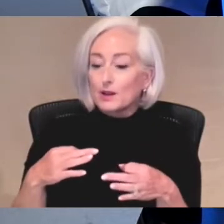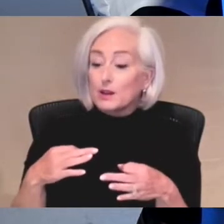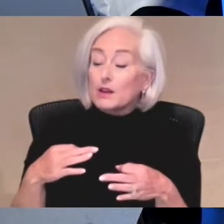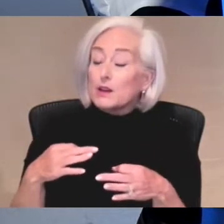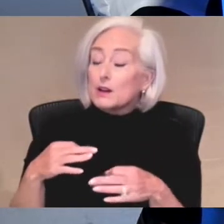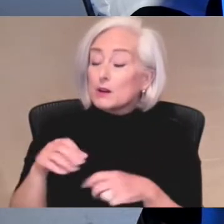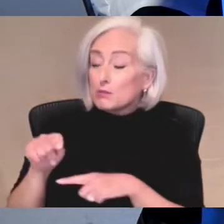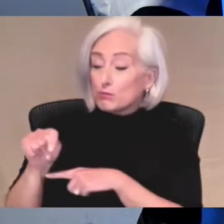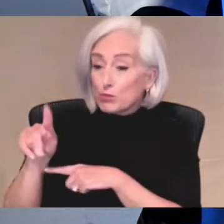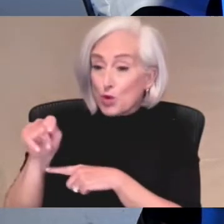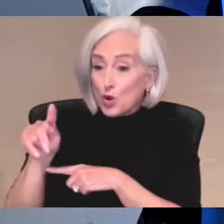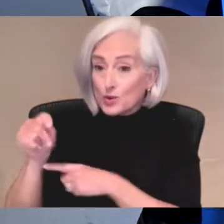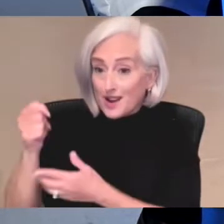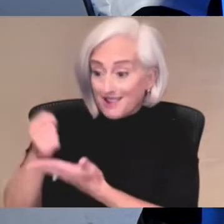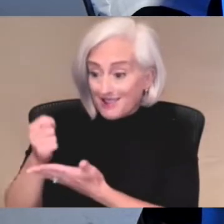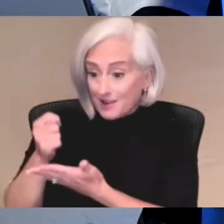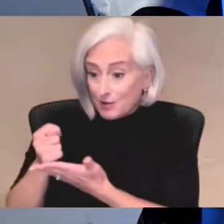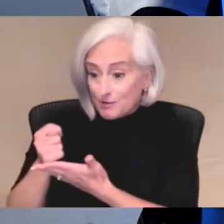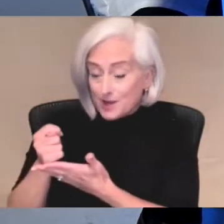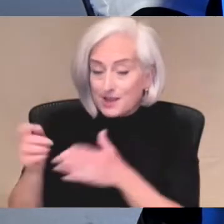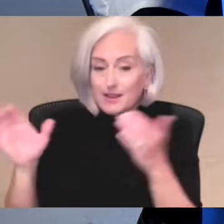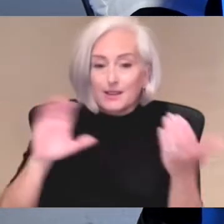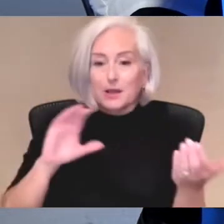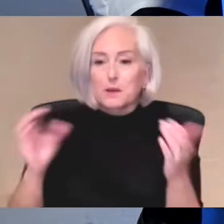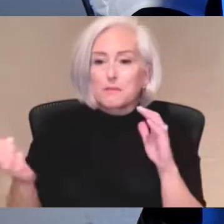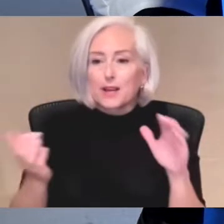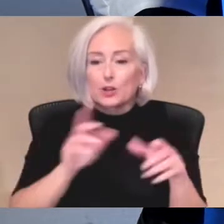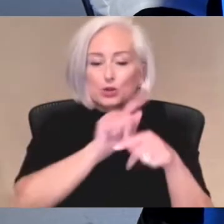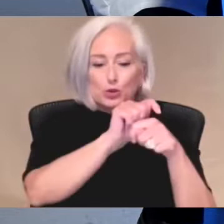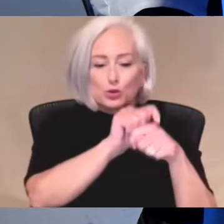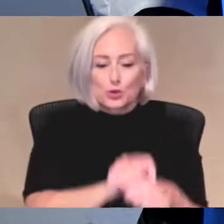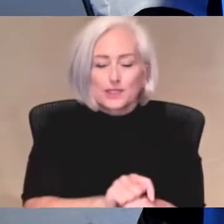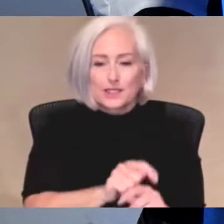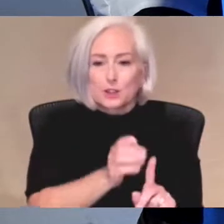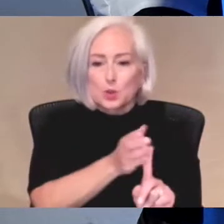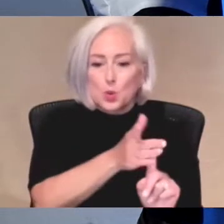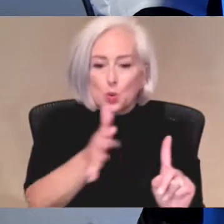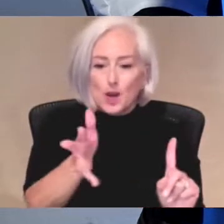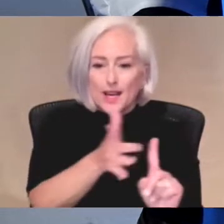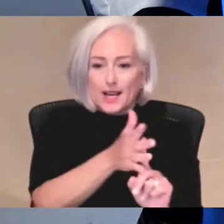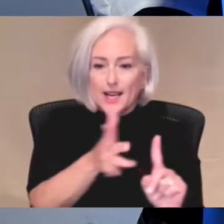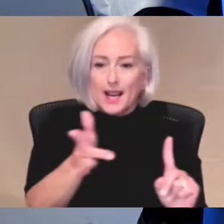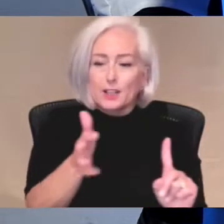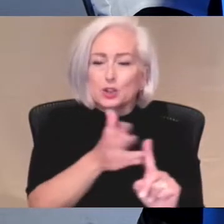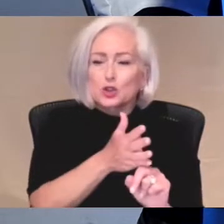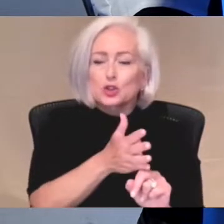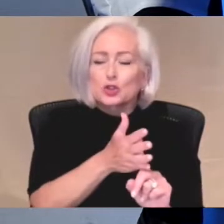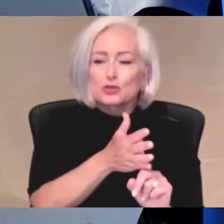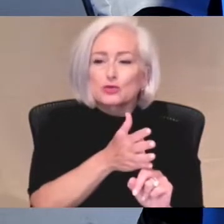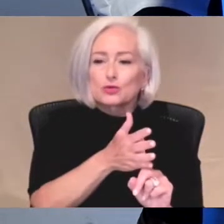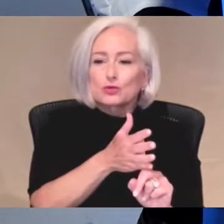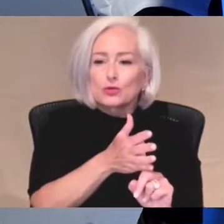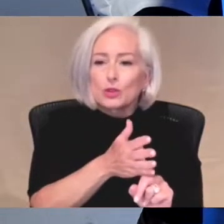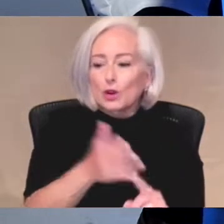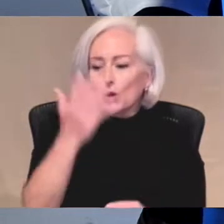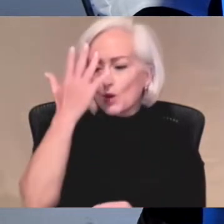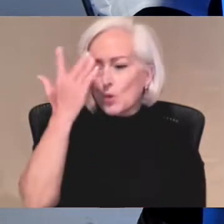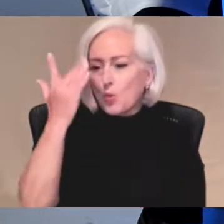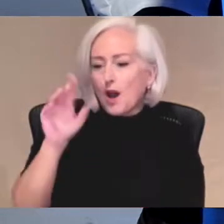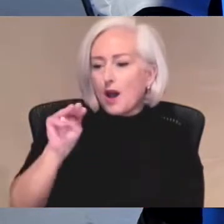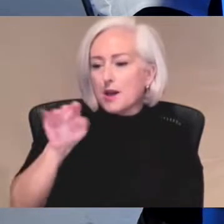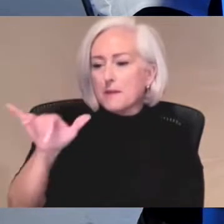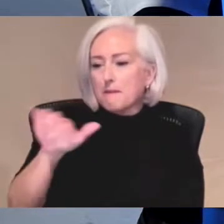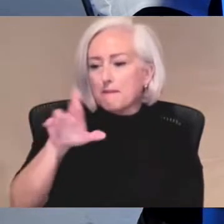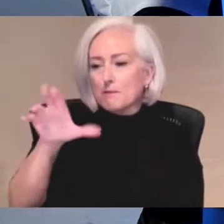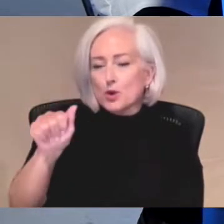therapy and traditional radiation, and why was Myrna a good